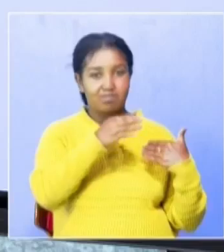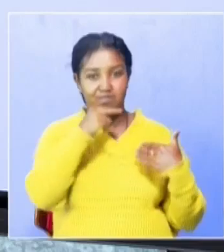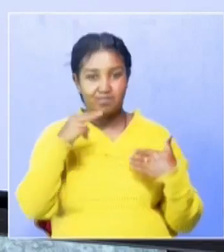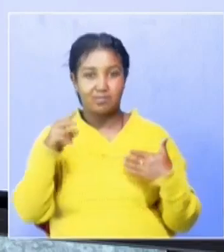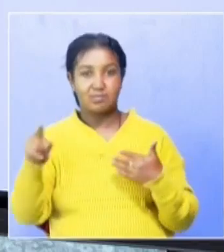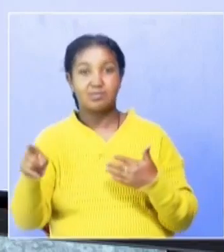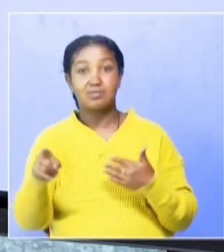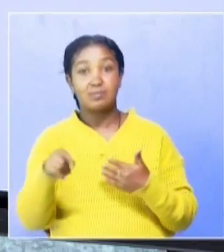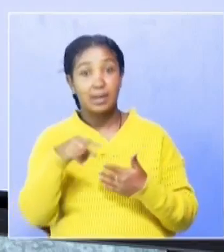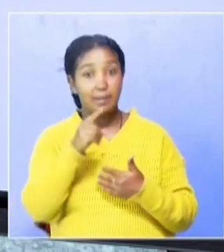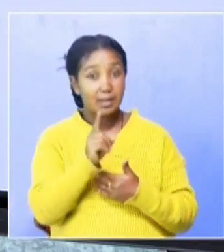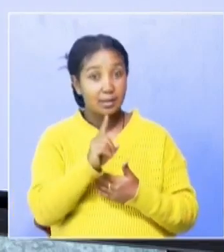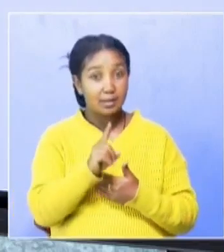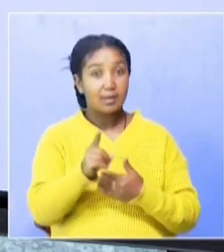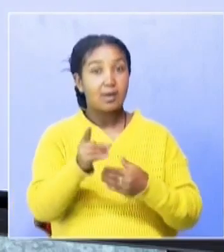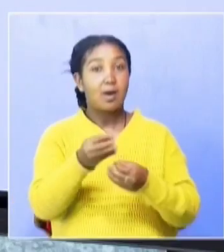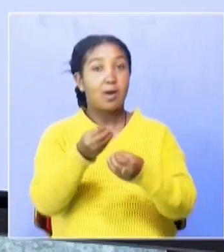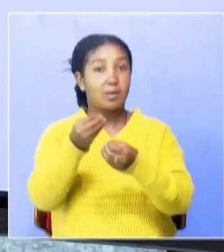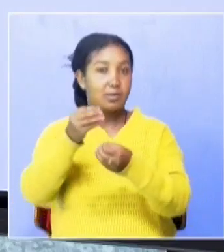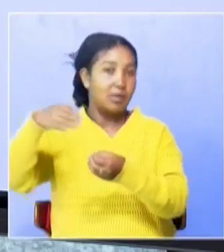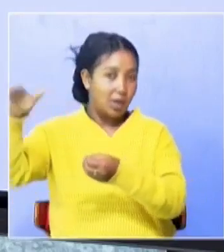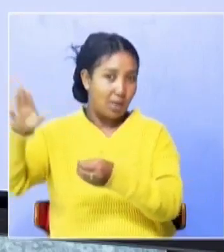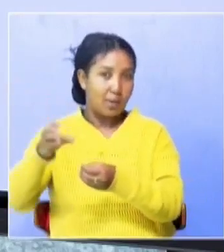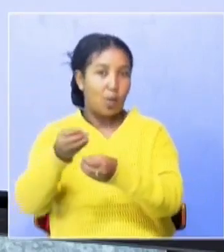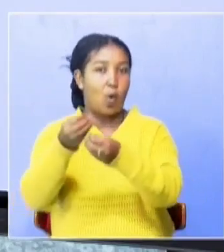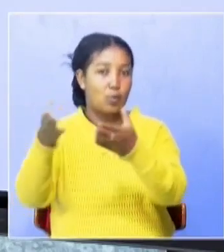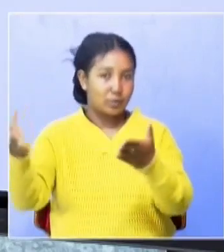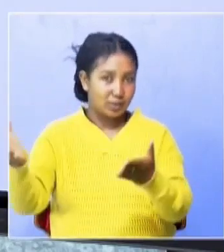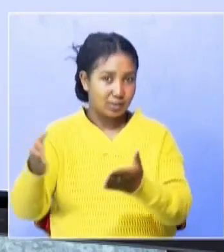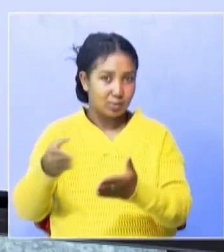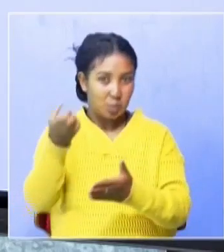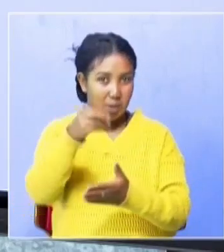can be said, object or complement.